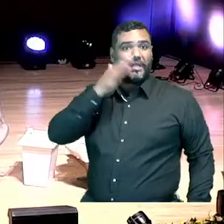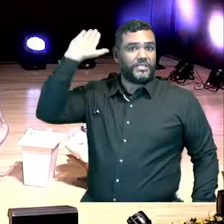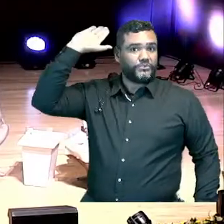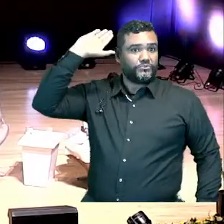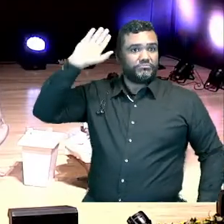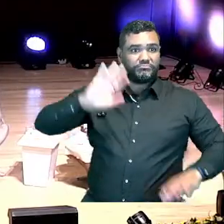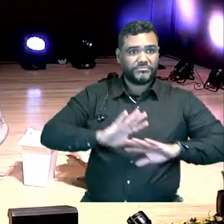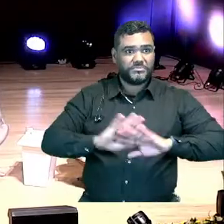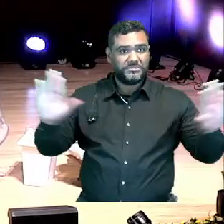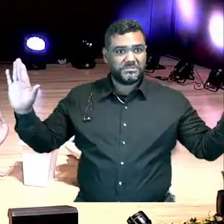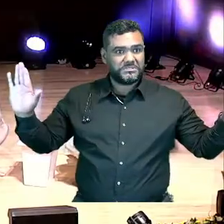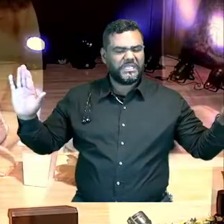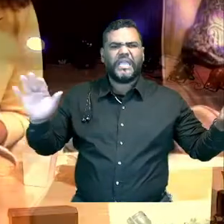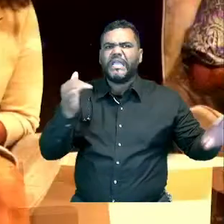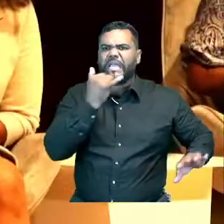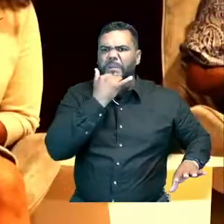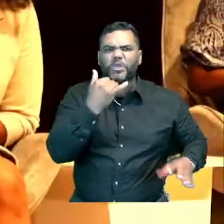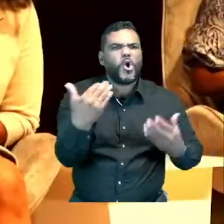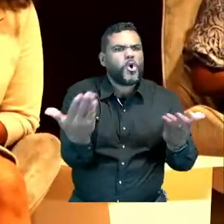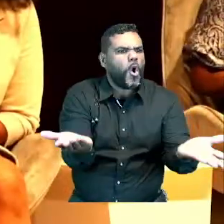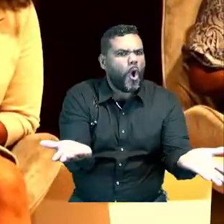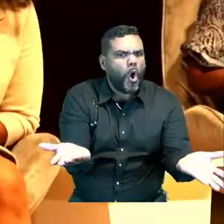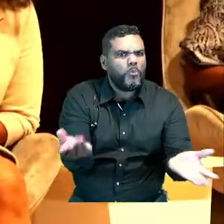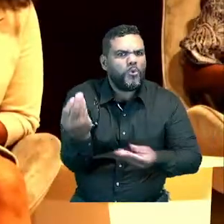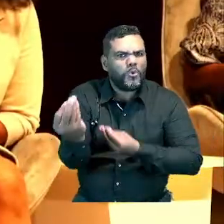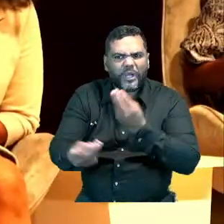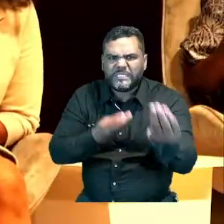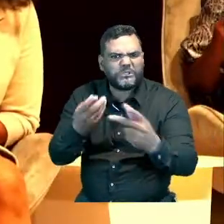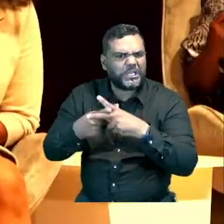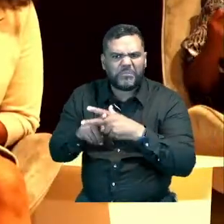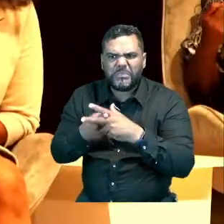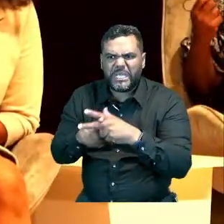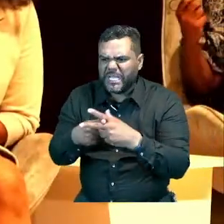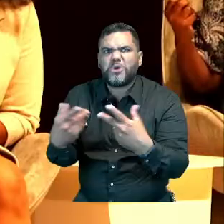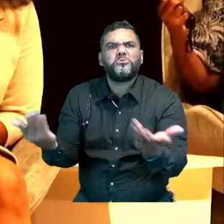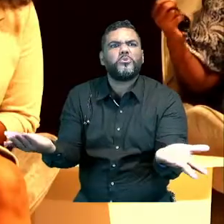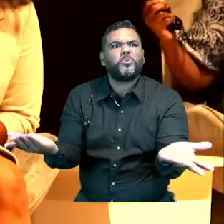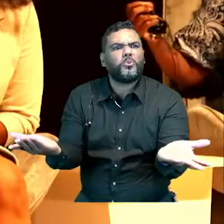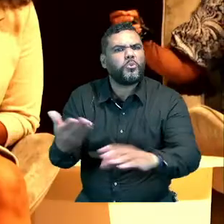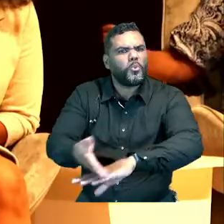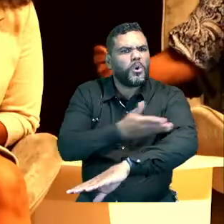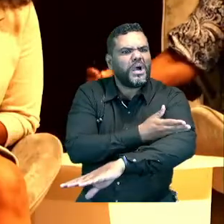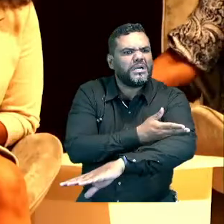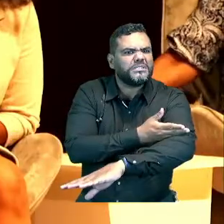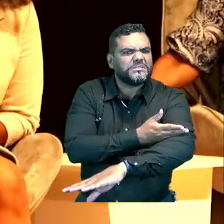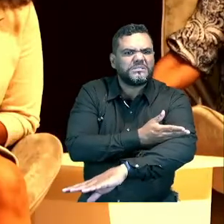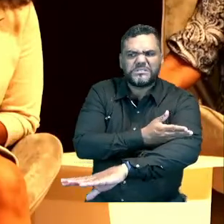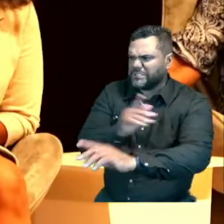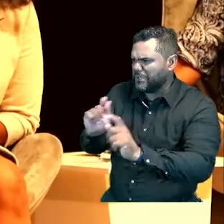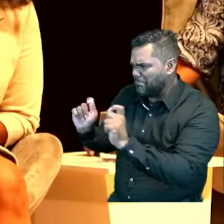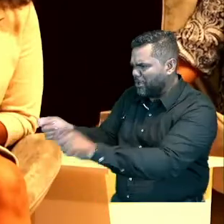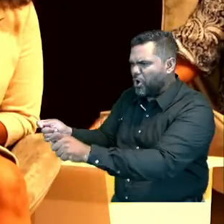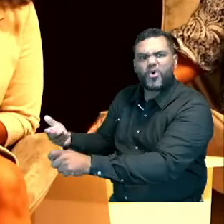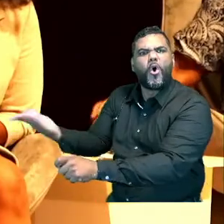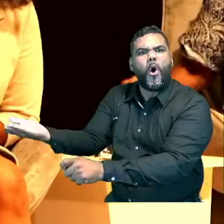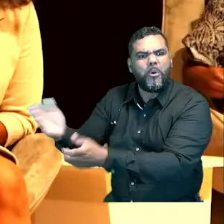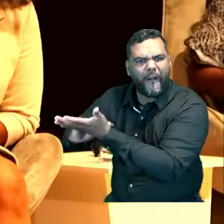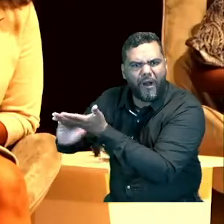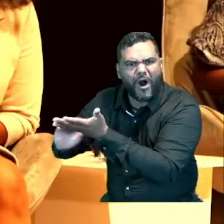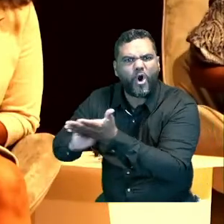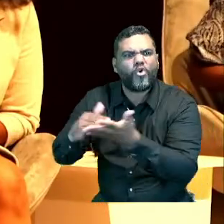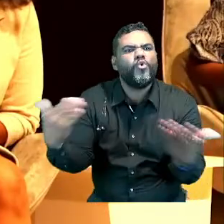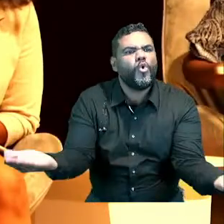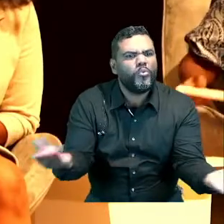And it was abolished without giving our ancestors any sort of